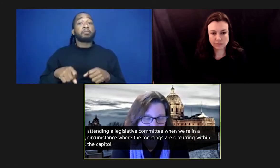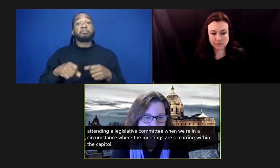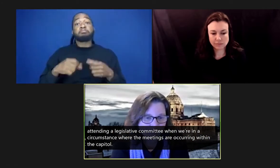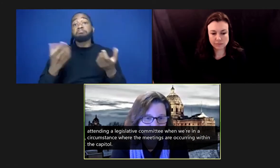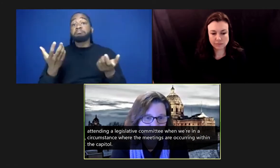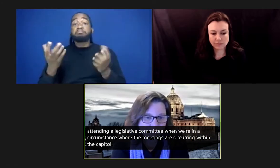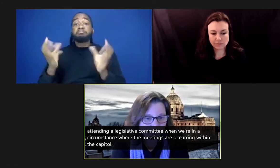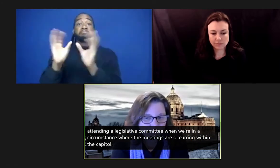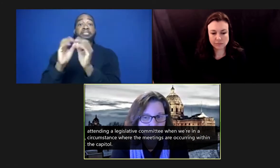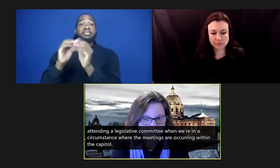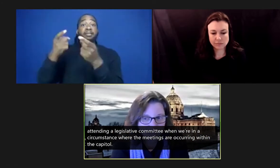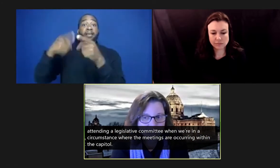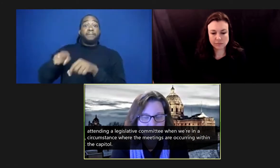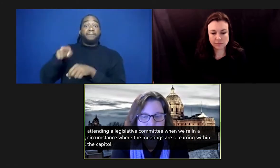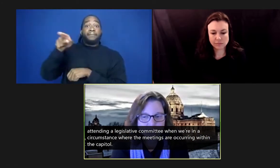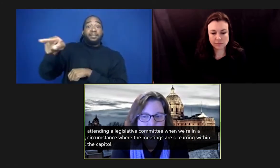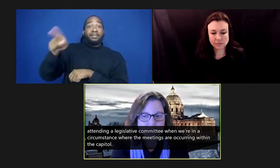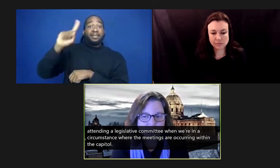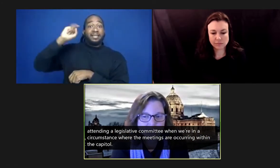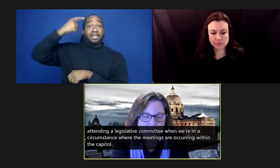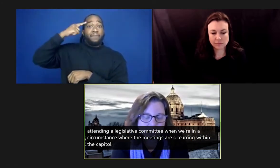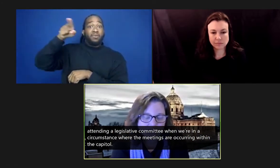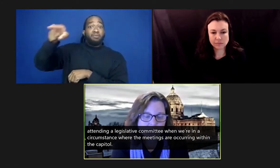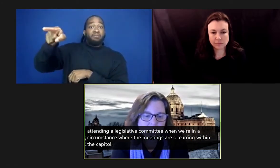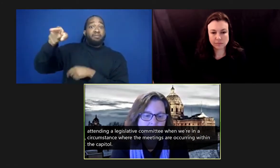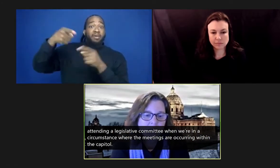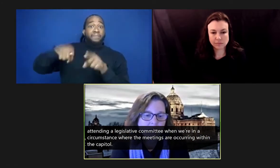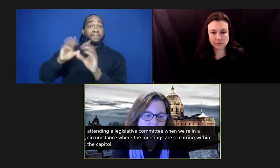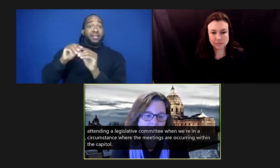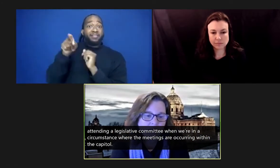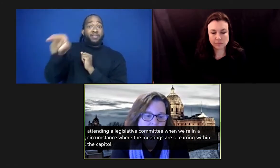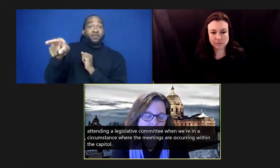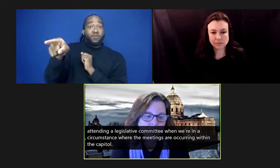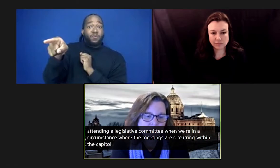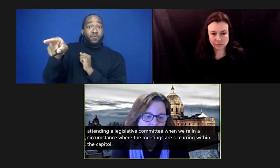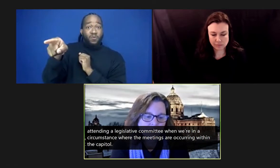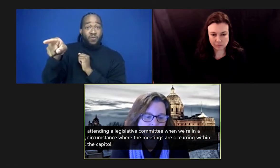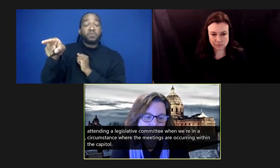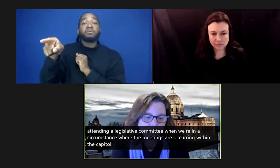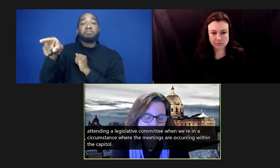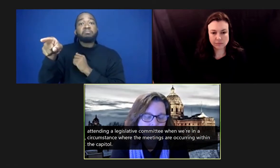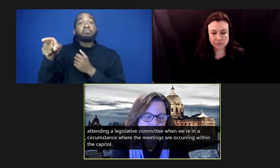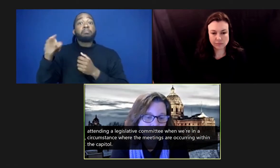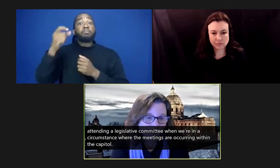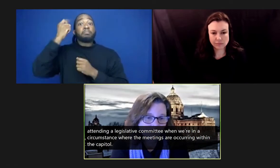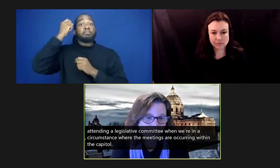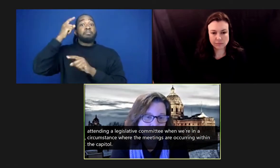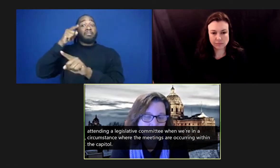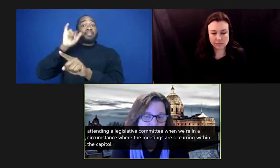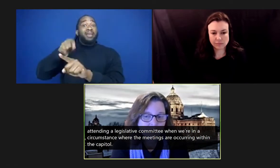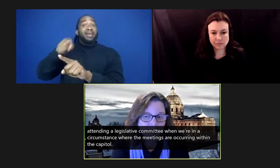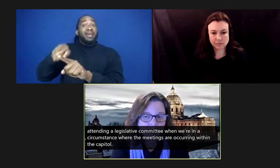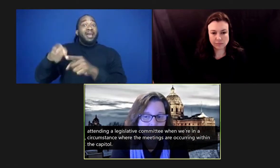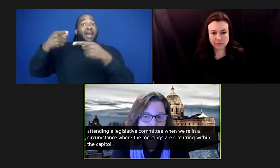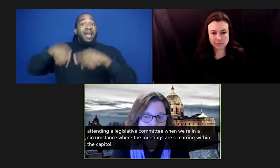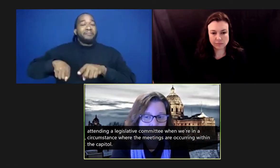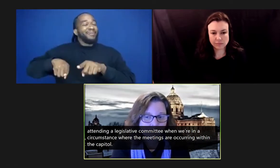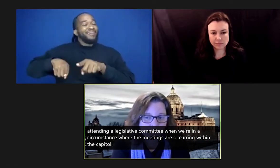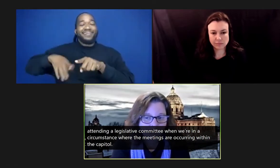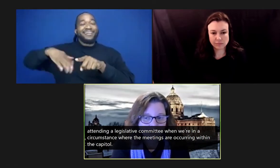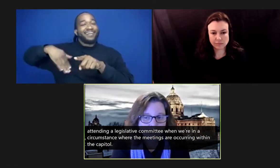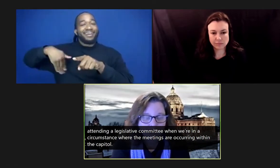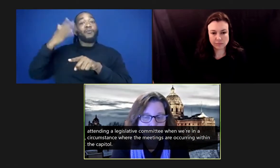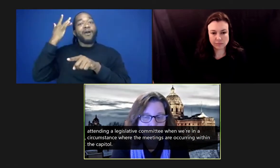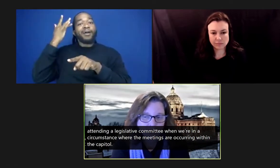of circumstance for the last year due to the pandemic. But as we come out of the pandemic and